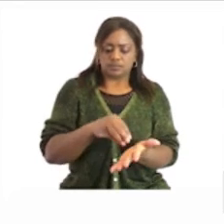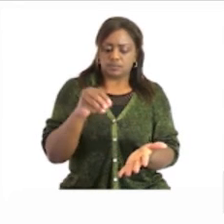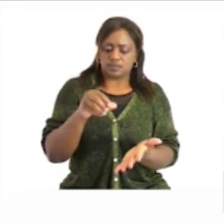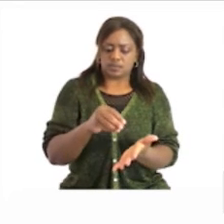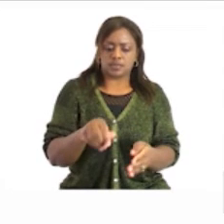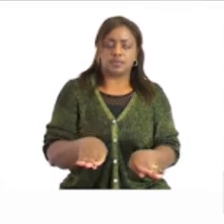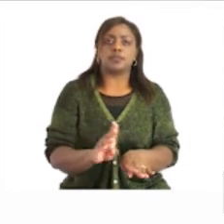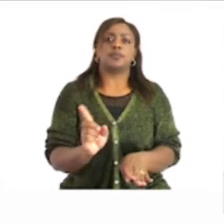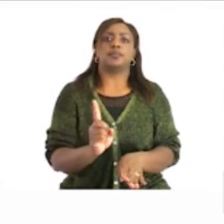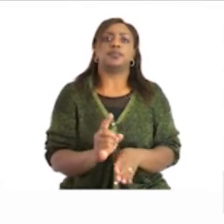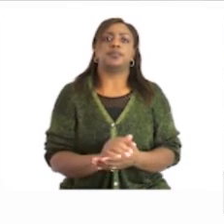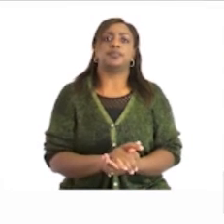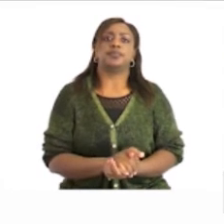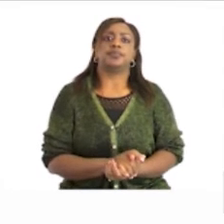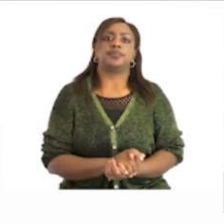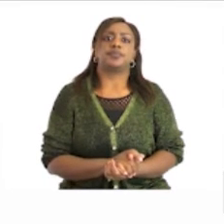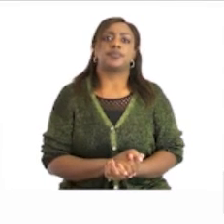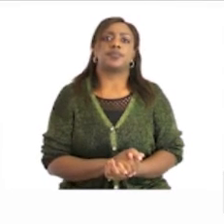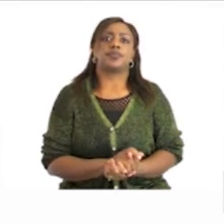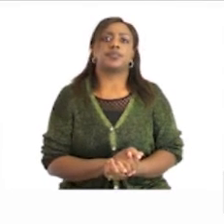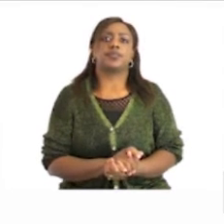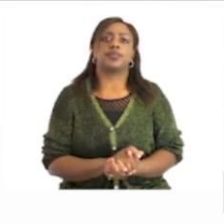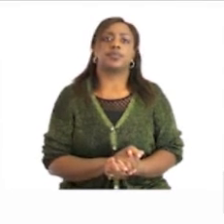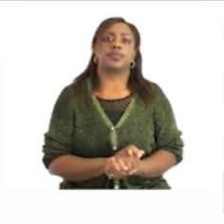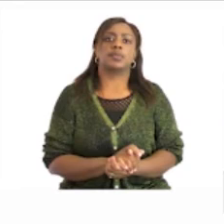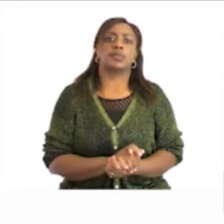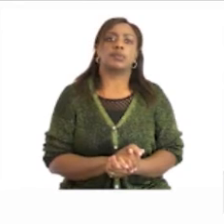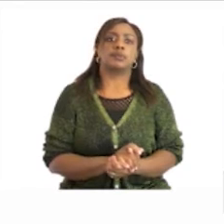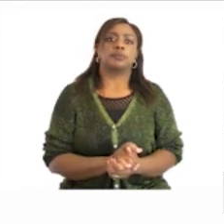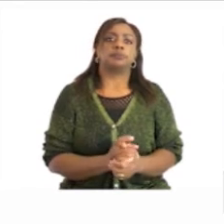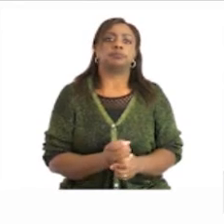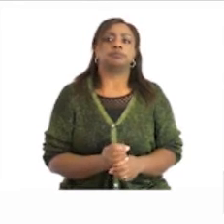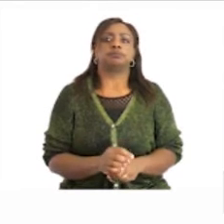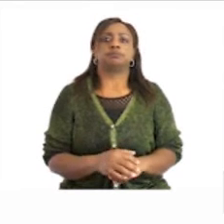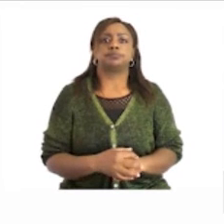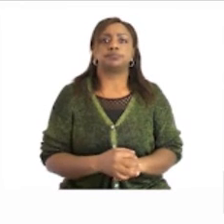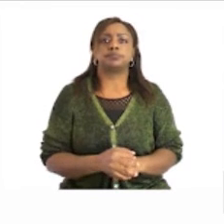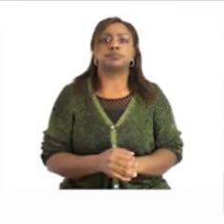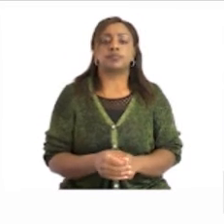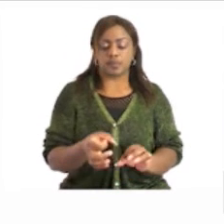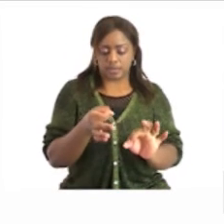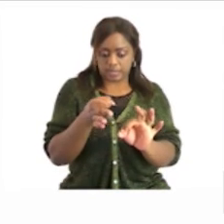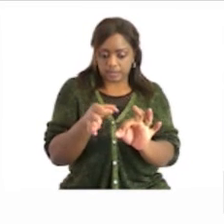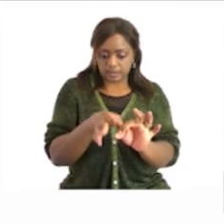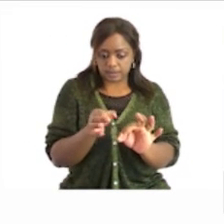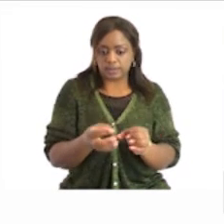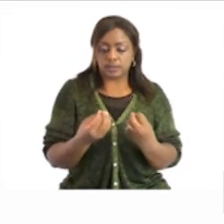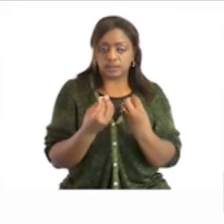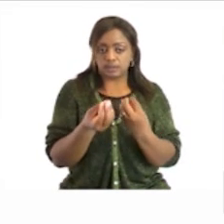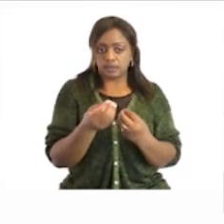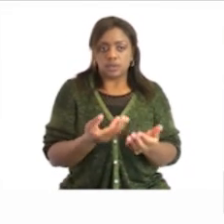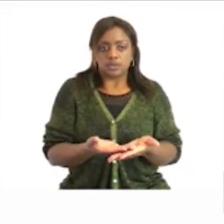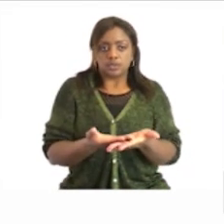For example, from meat, we also get it from eggs, nuts, and dairy products. So